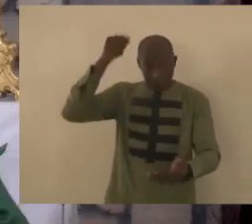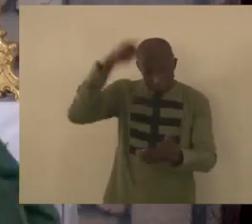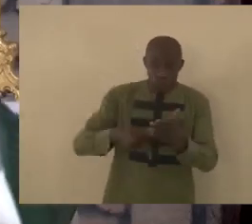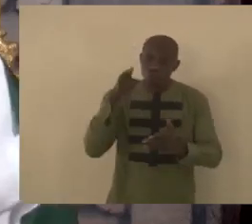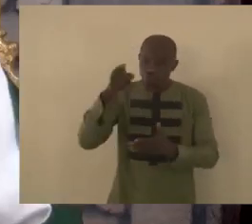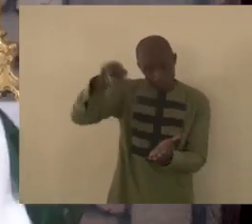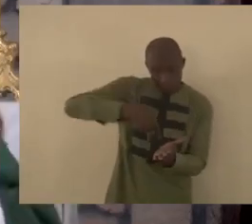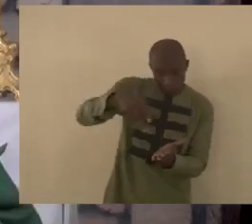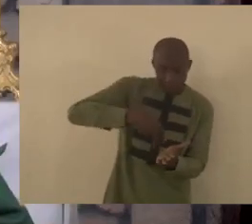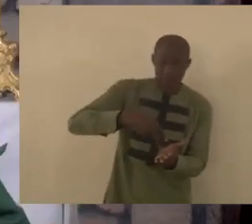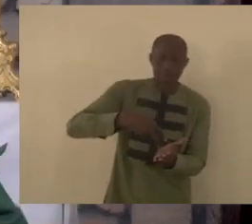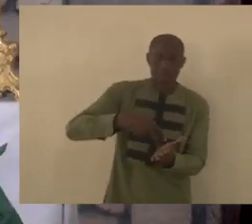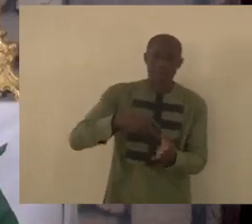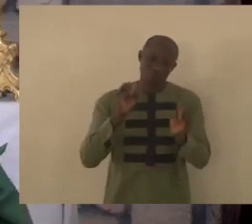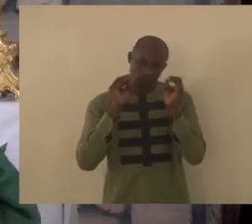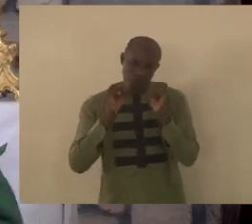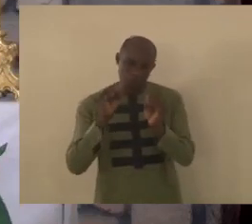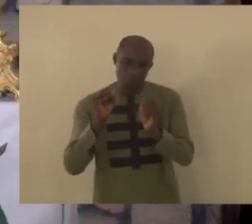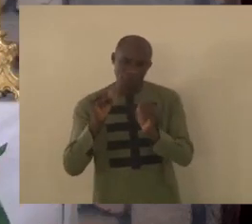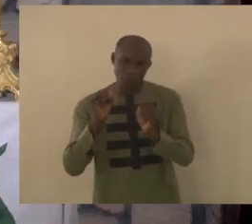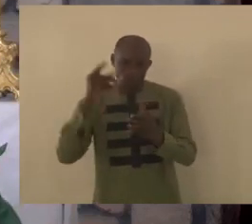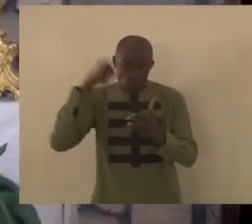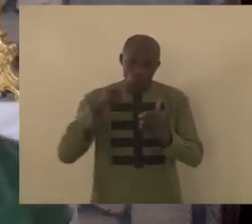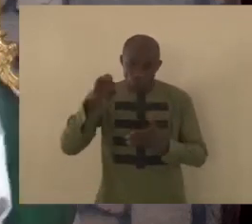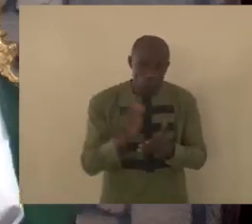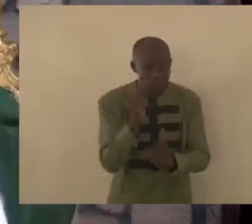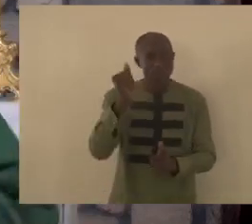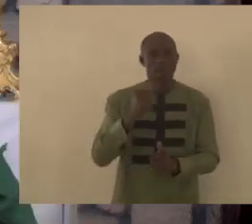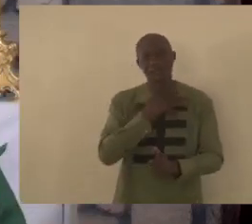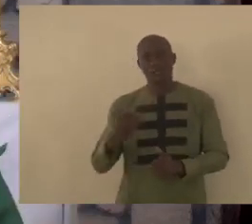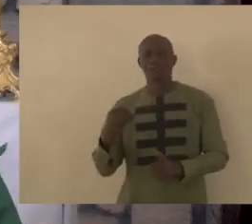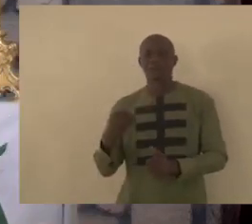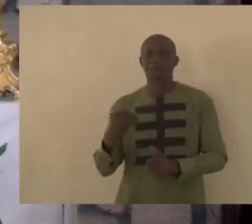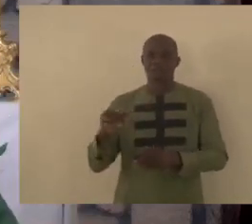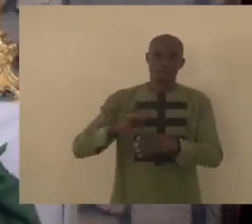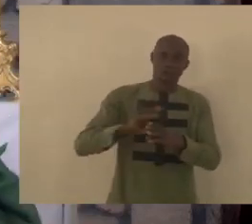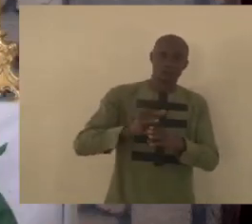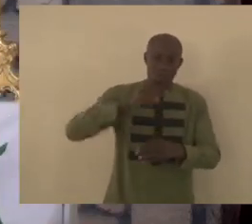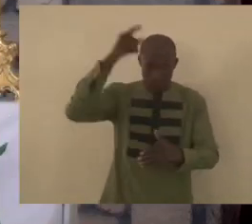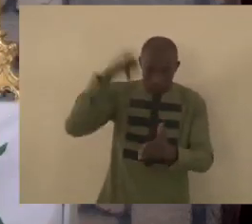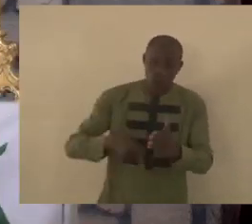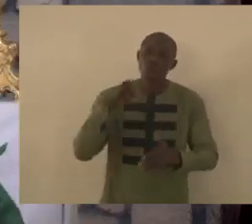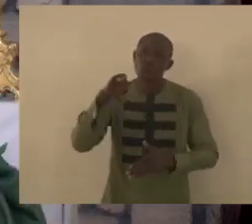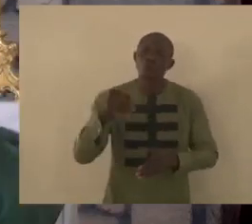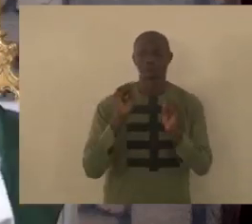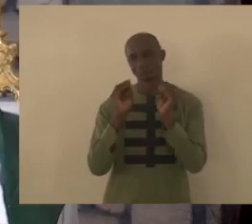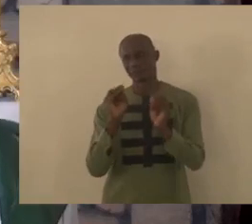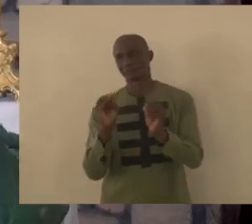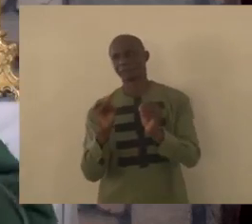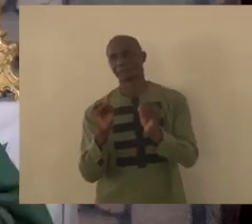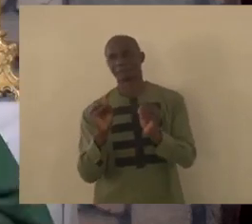Believe what you read. Teach what you believe. And practice what